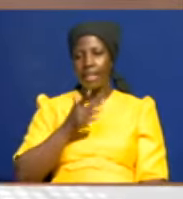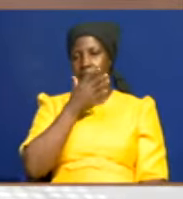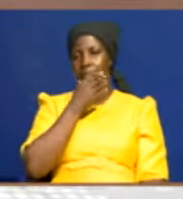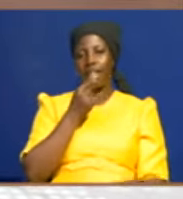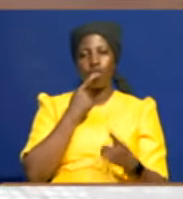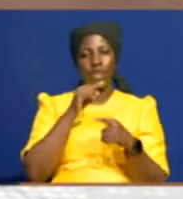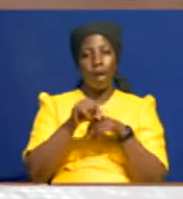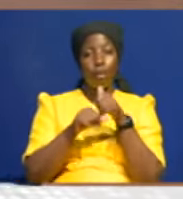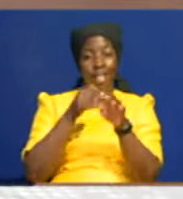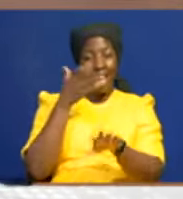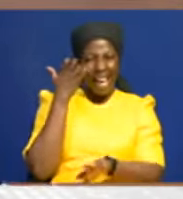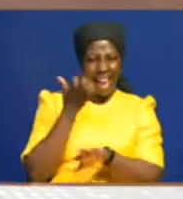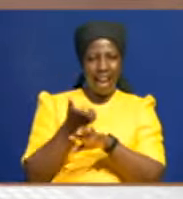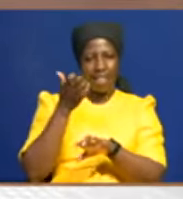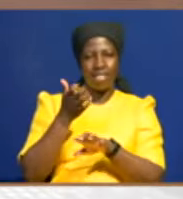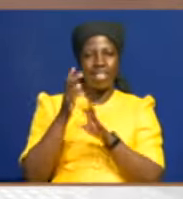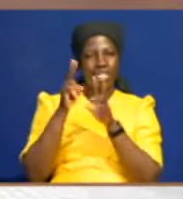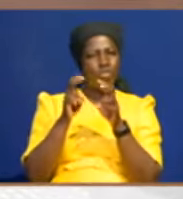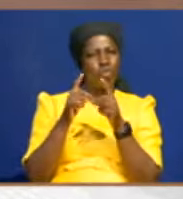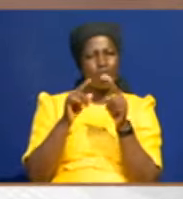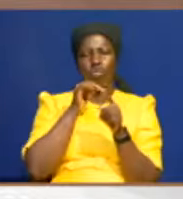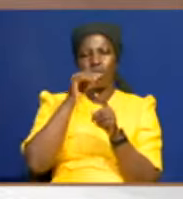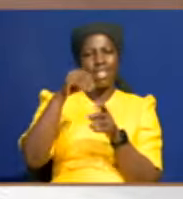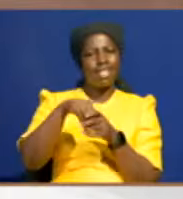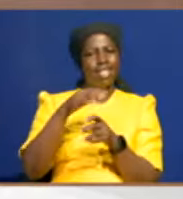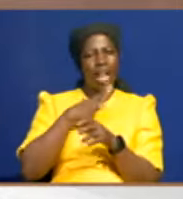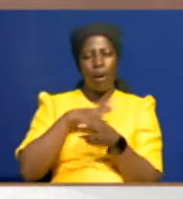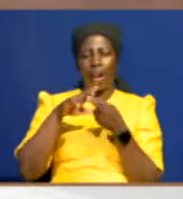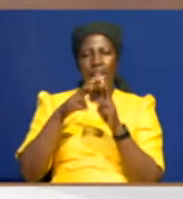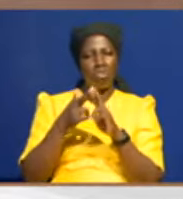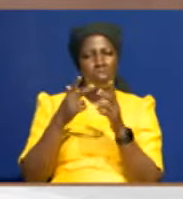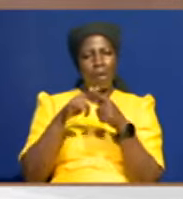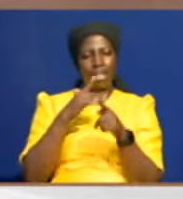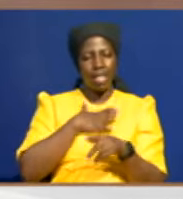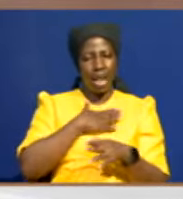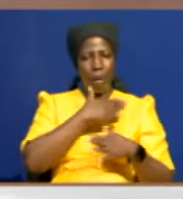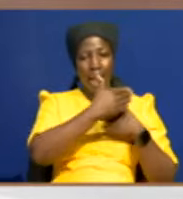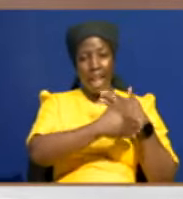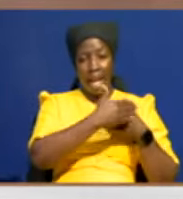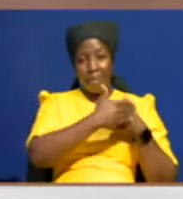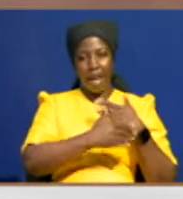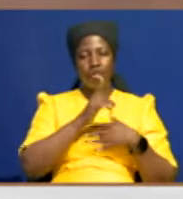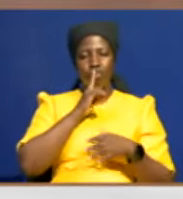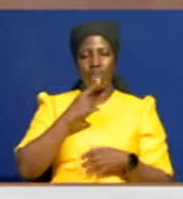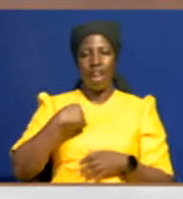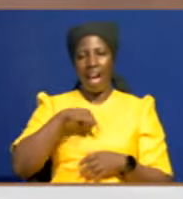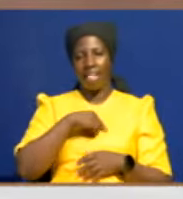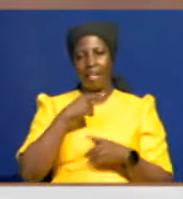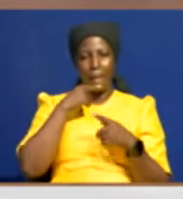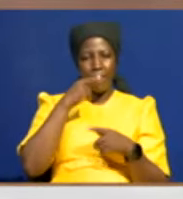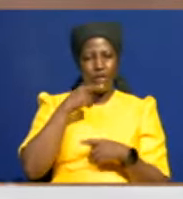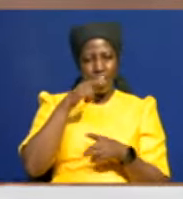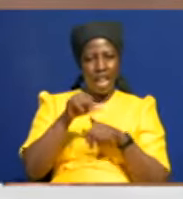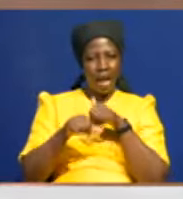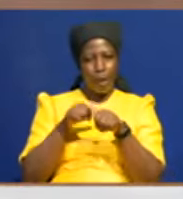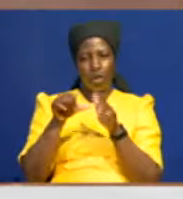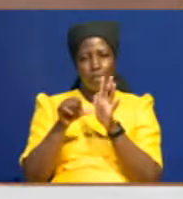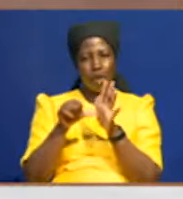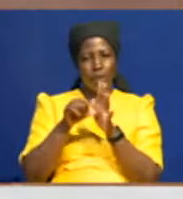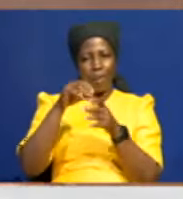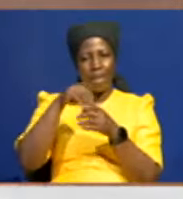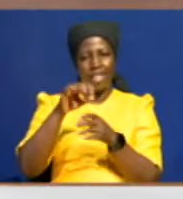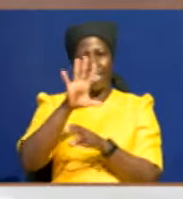difficult issues, although not in our relations, but in our neighborhood, we mentioned the unrest in Africa, also in